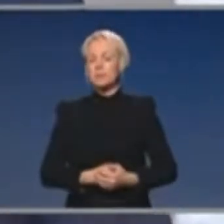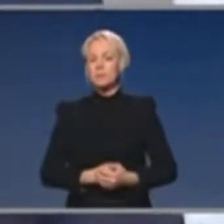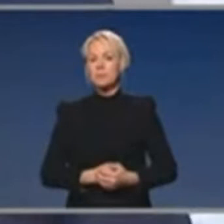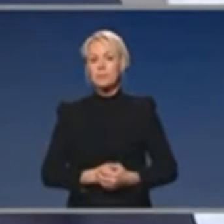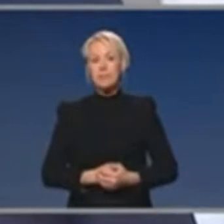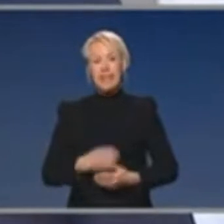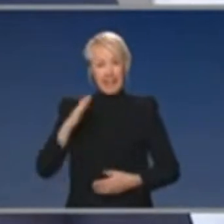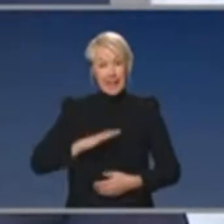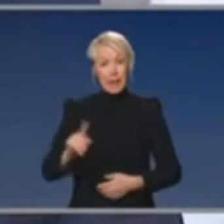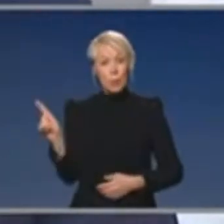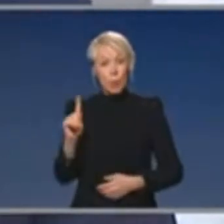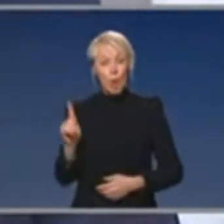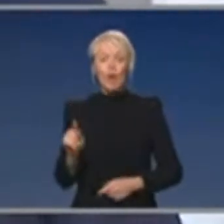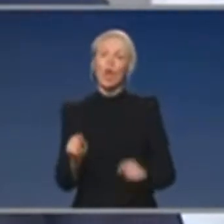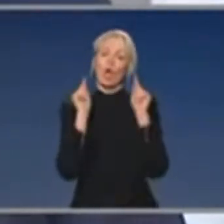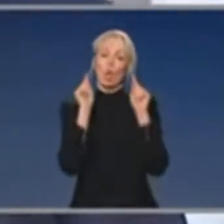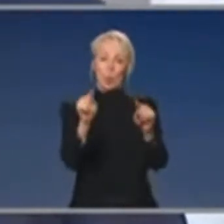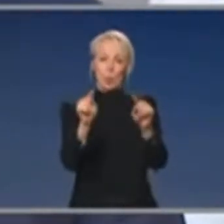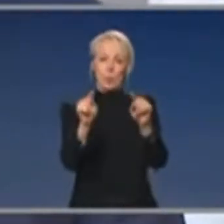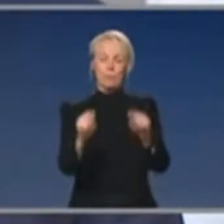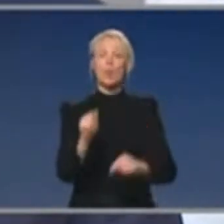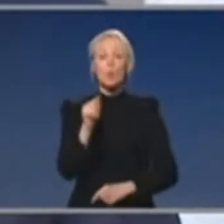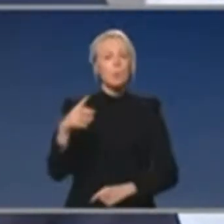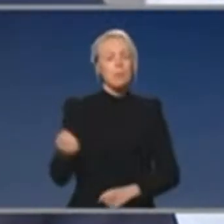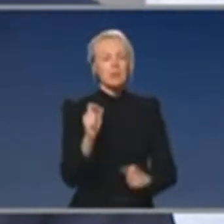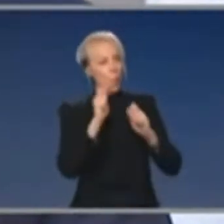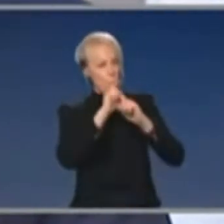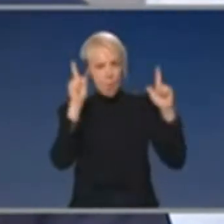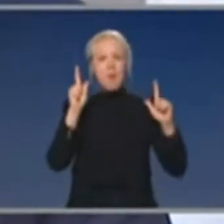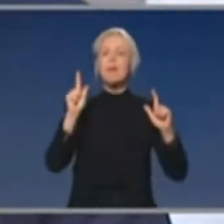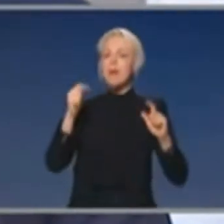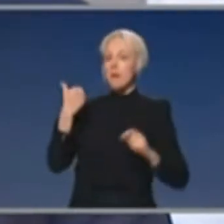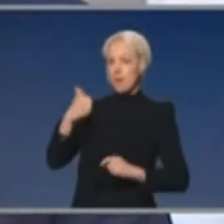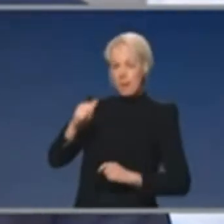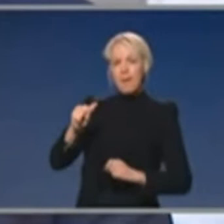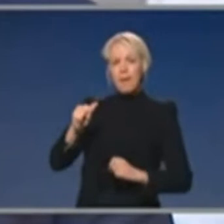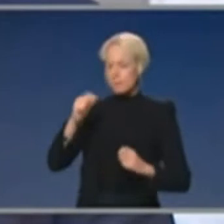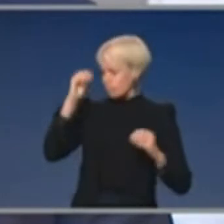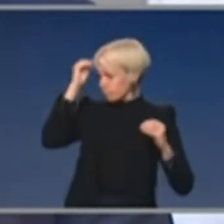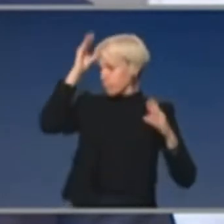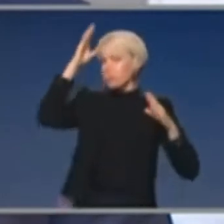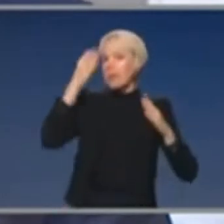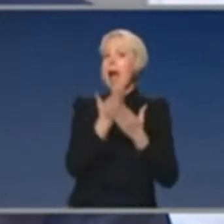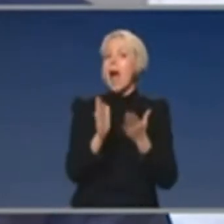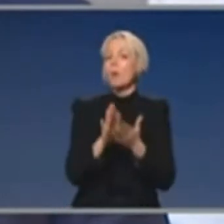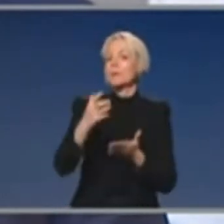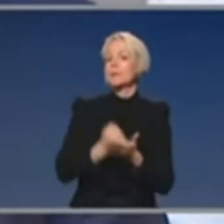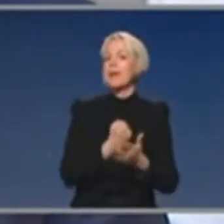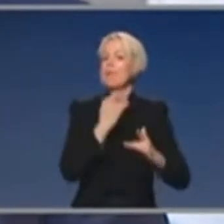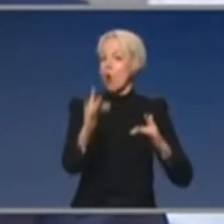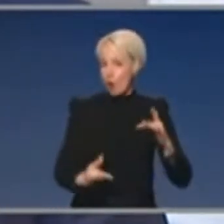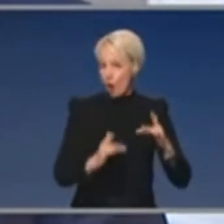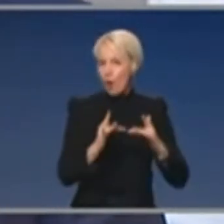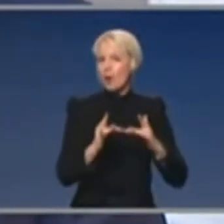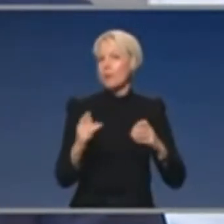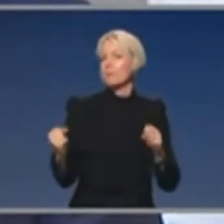you, by having the awareness, by having the understanding, the tools available to you to ensure that you can take the